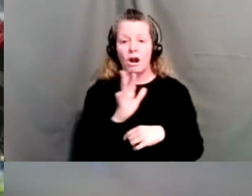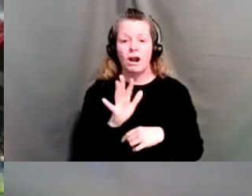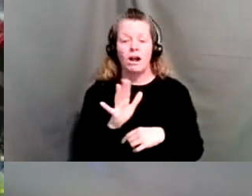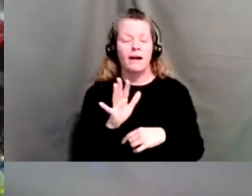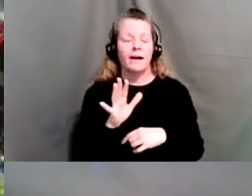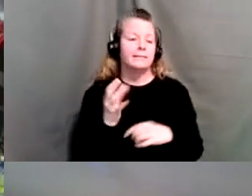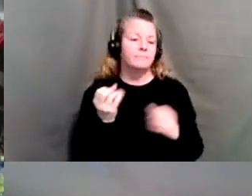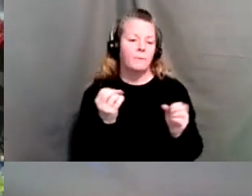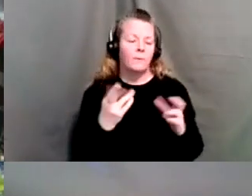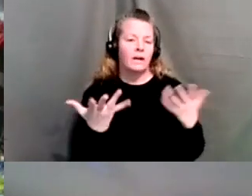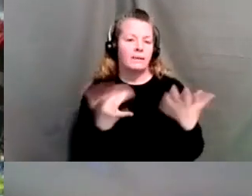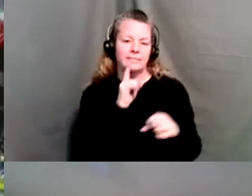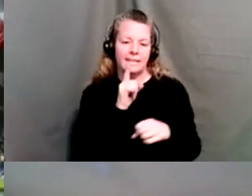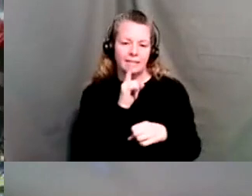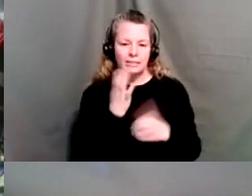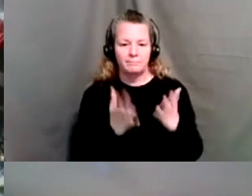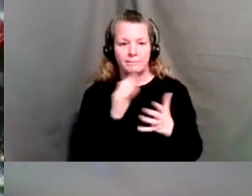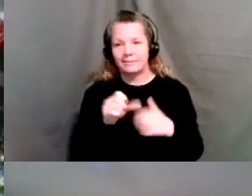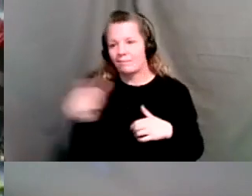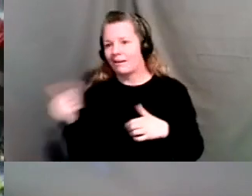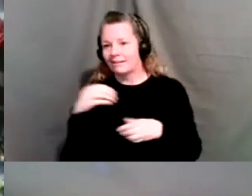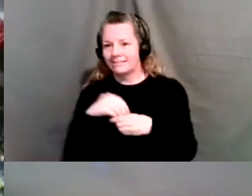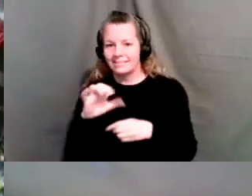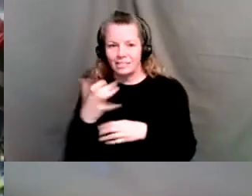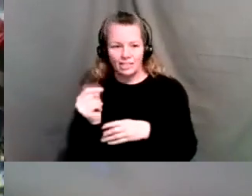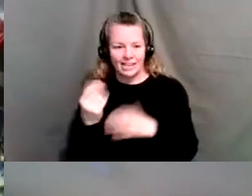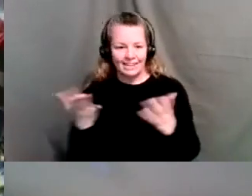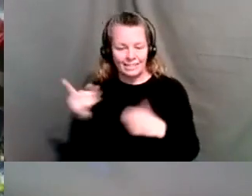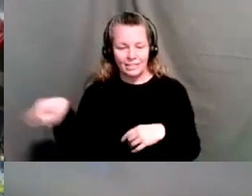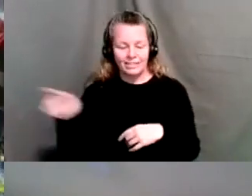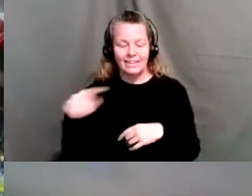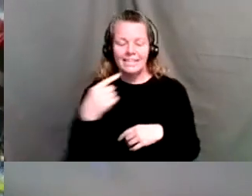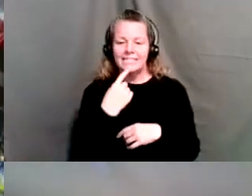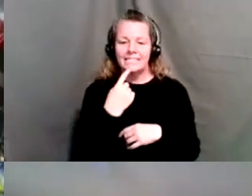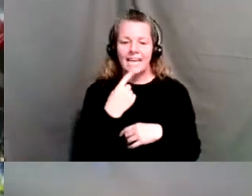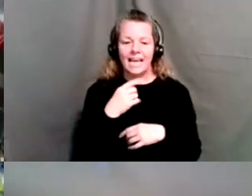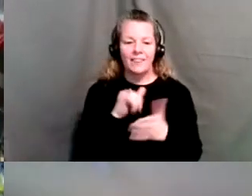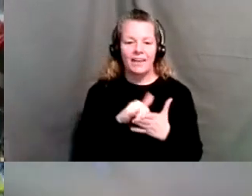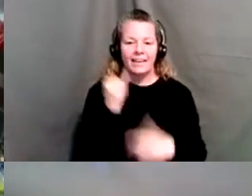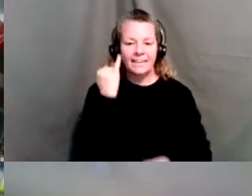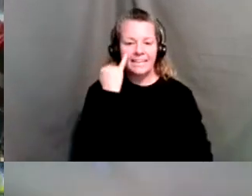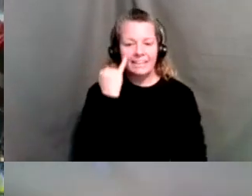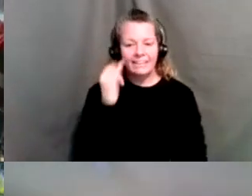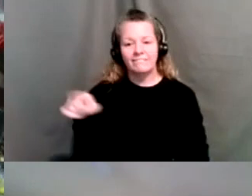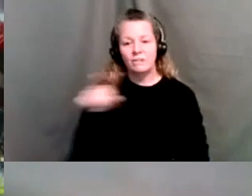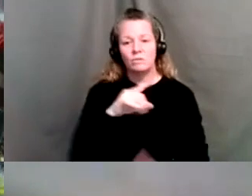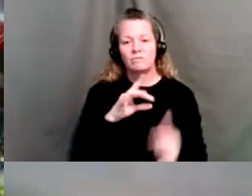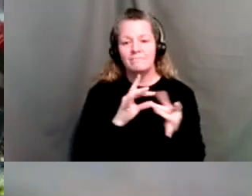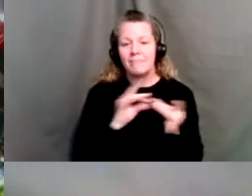or it was actually maybe someone else in the chat here saying that if you mention